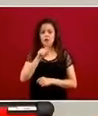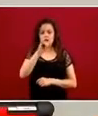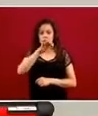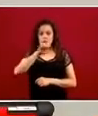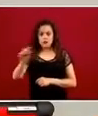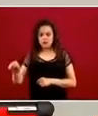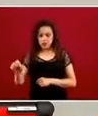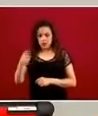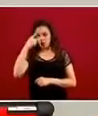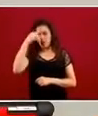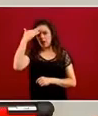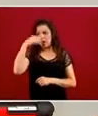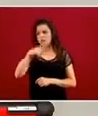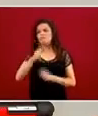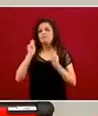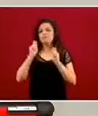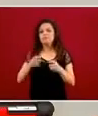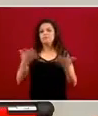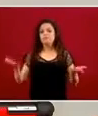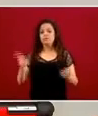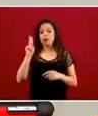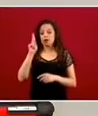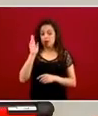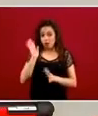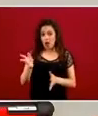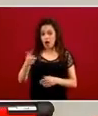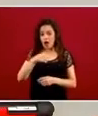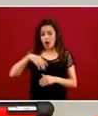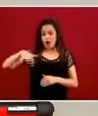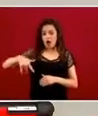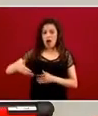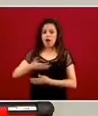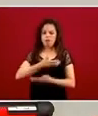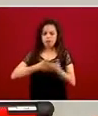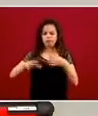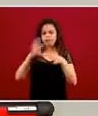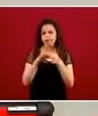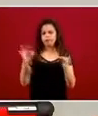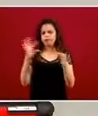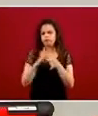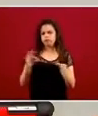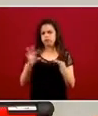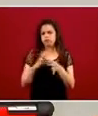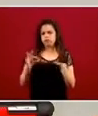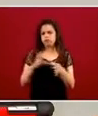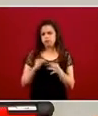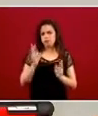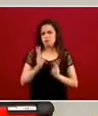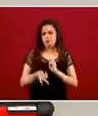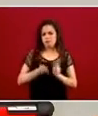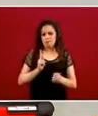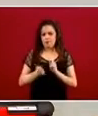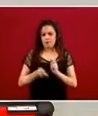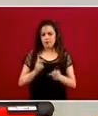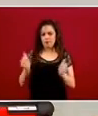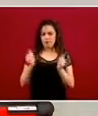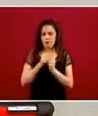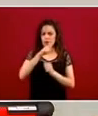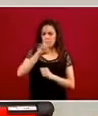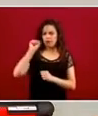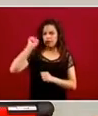with other institutions to know what are they gonna do, what is their plan. Because yes, we have thought about, and we talked about with